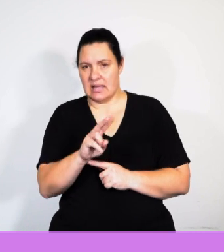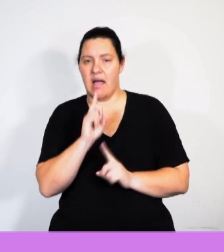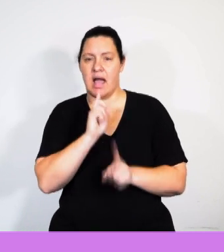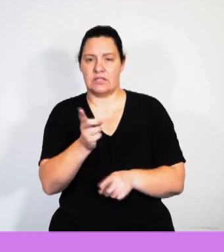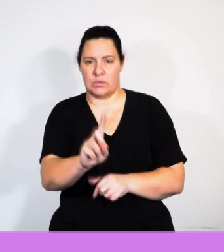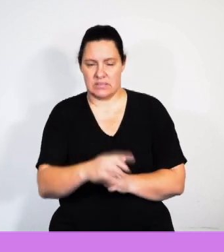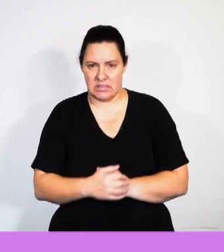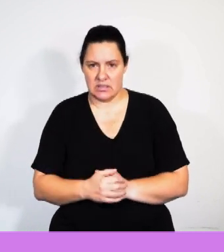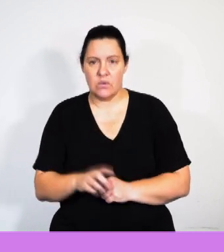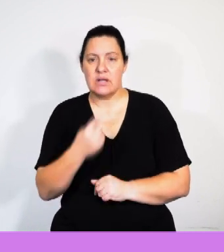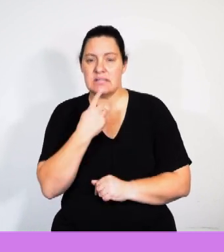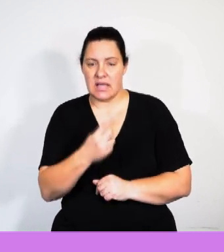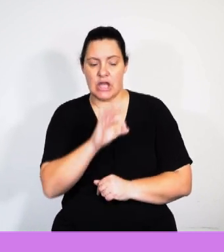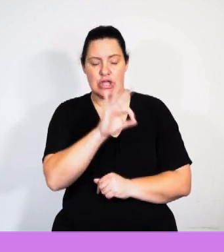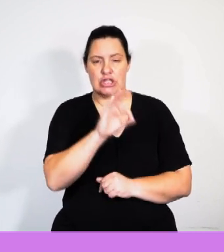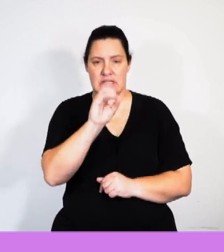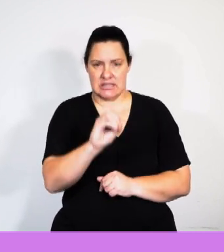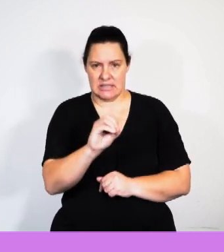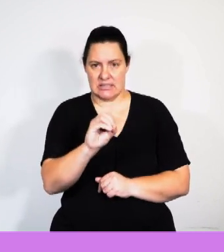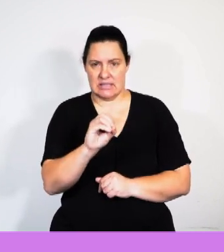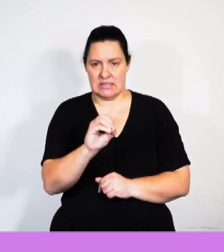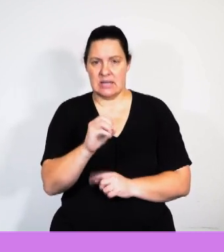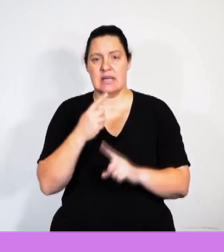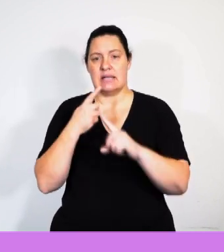see what will be the answer. We say 30